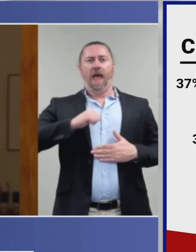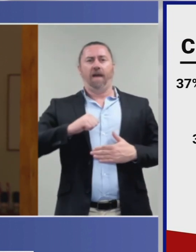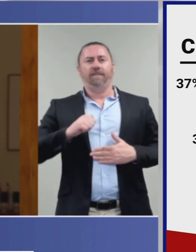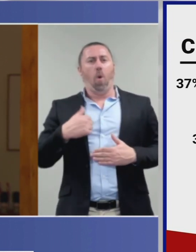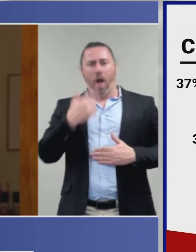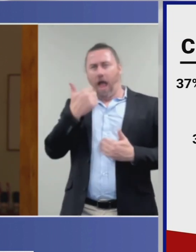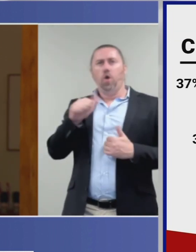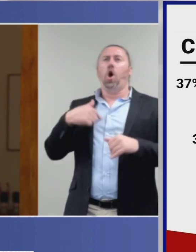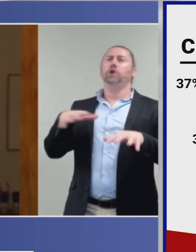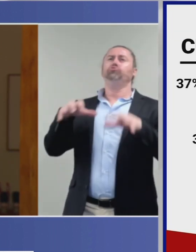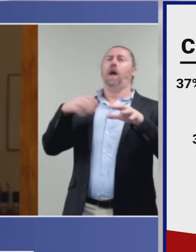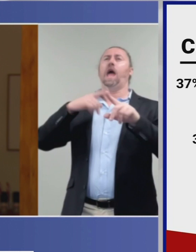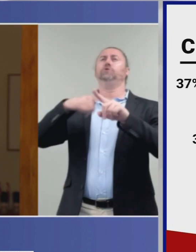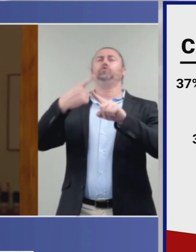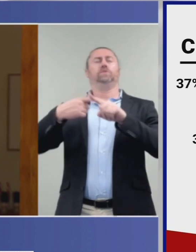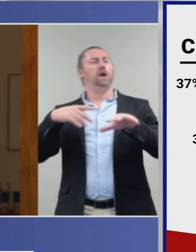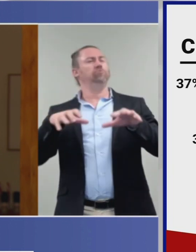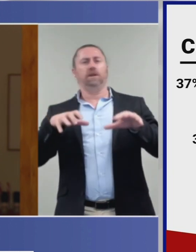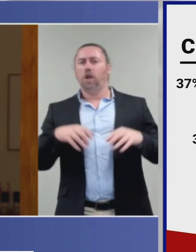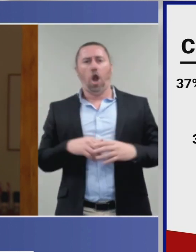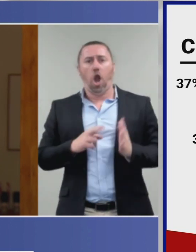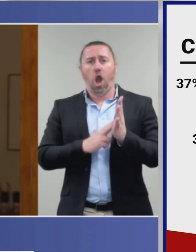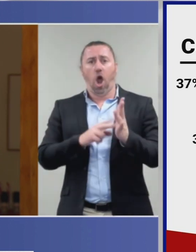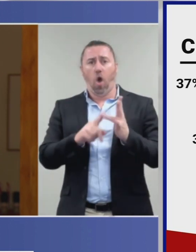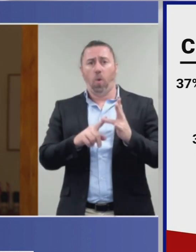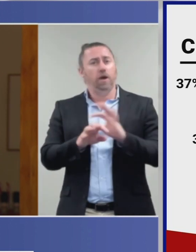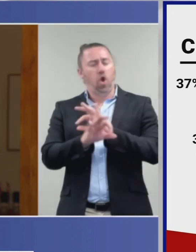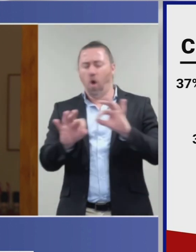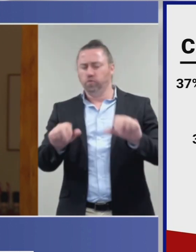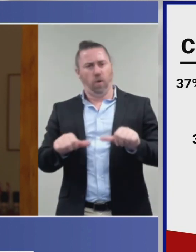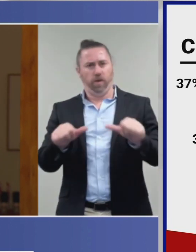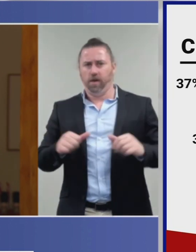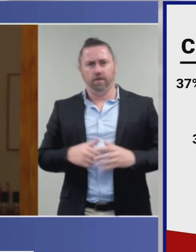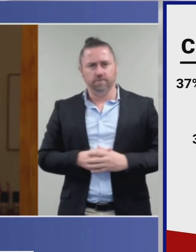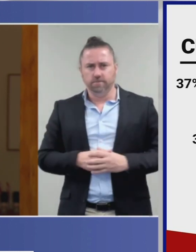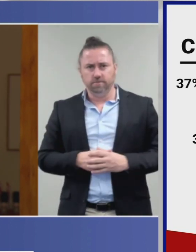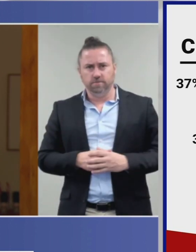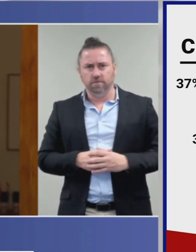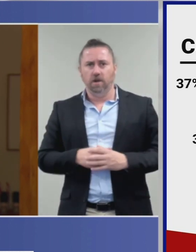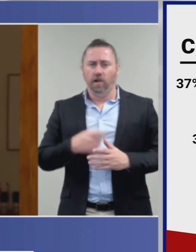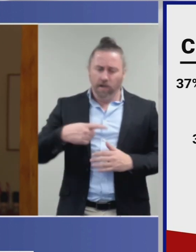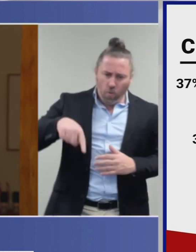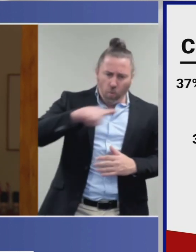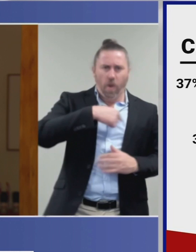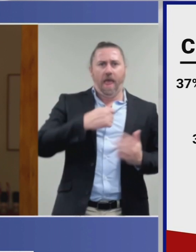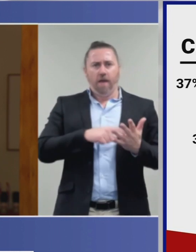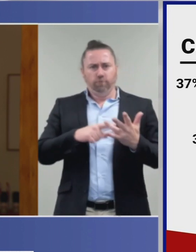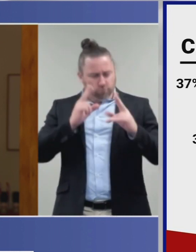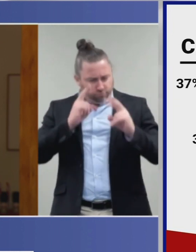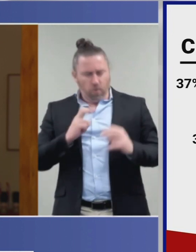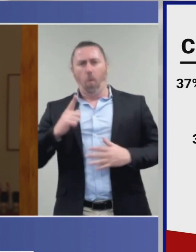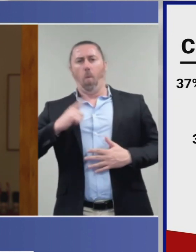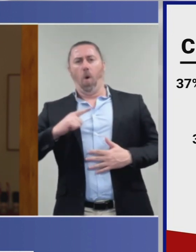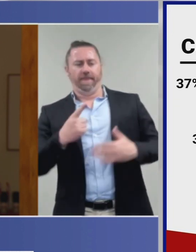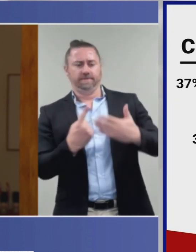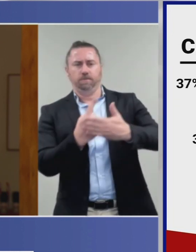okay. It's not okay. And we all need to understand the drivers here. Of course we do important